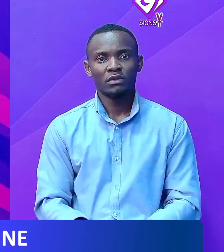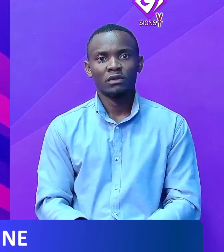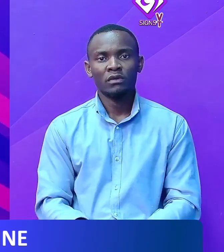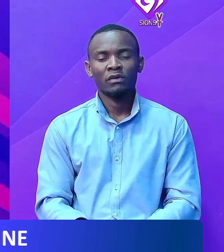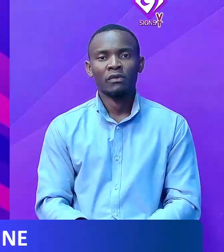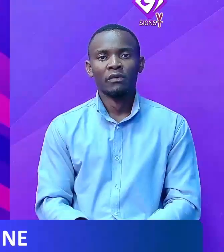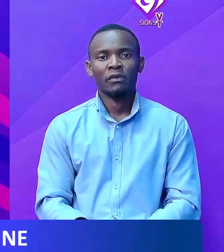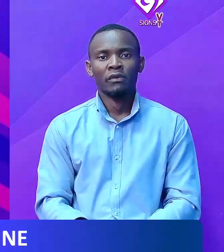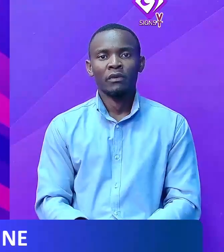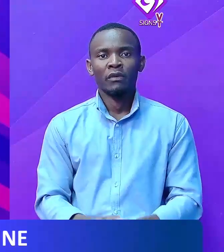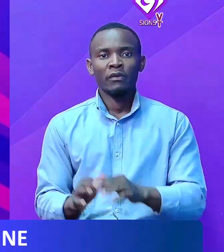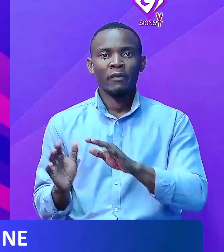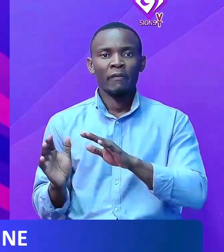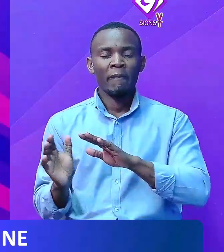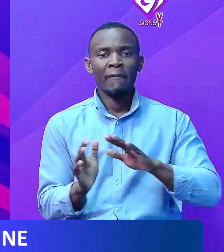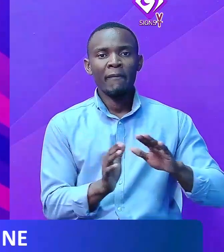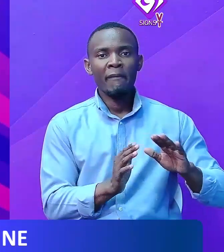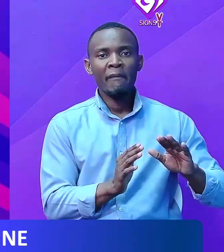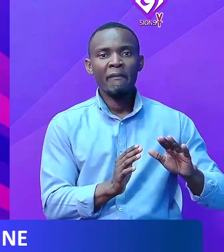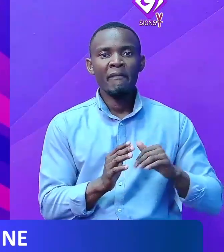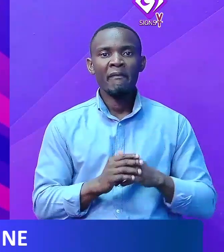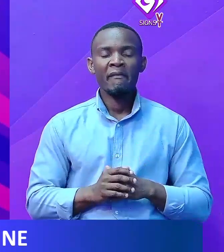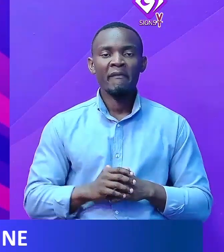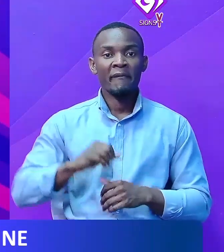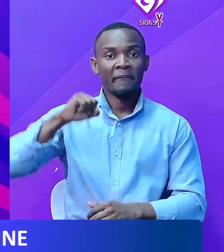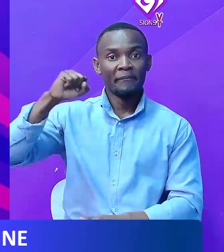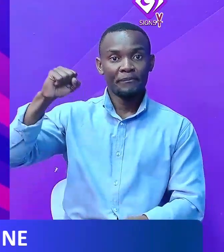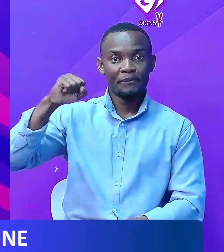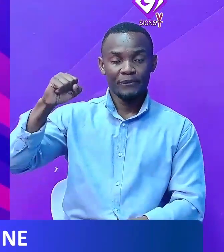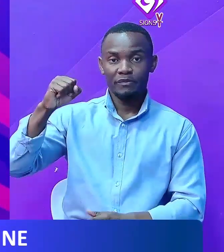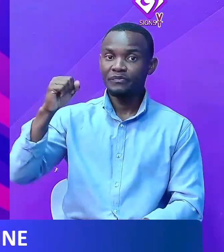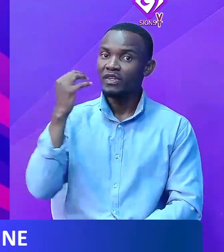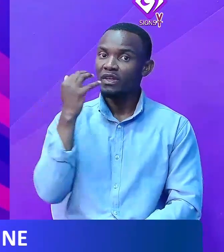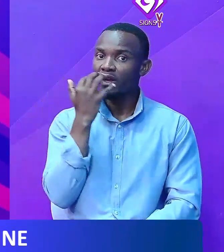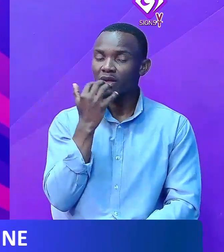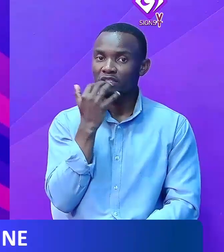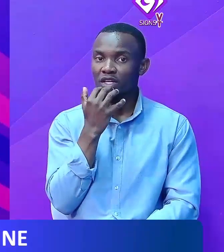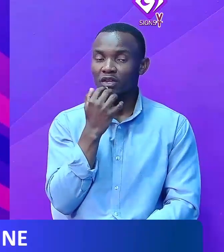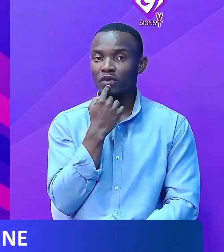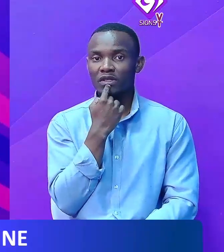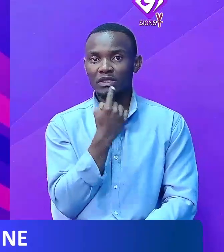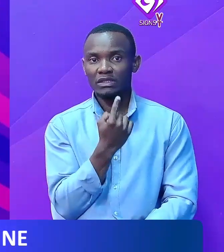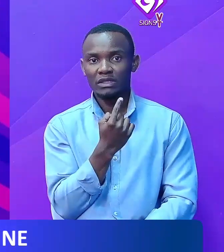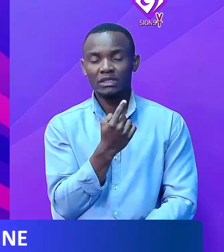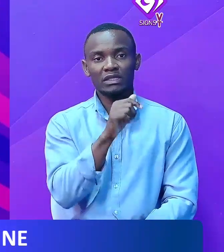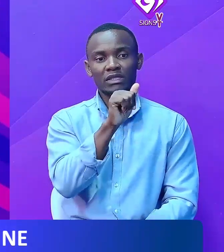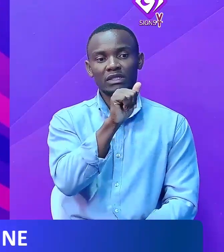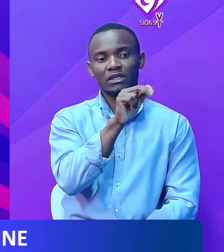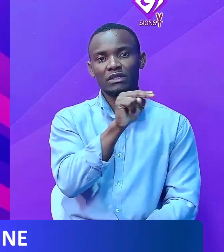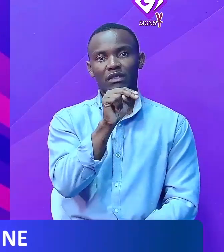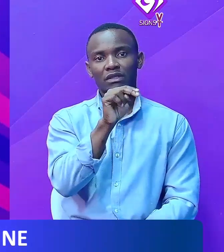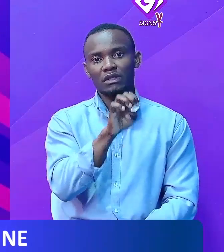And away from that celebration, now to politics. Gachagua labels Waiguru,